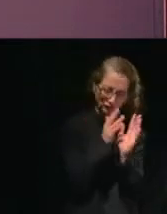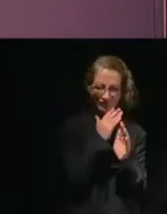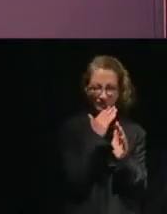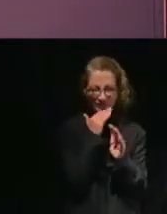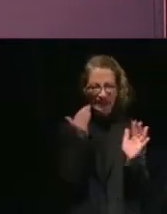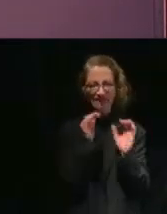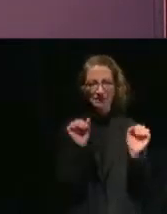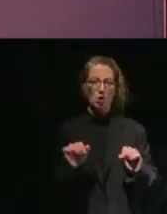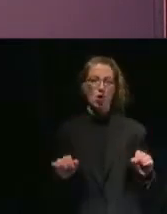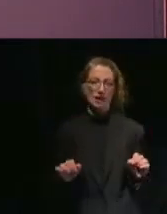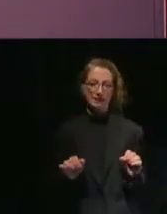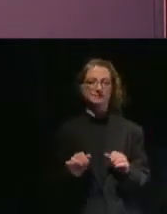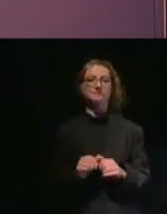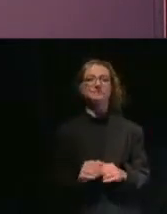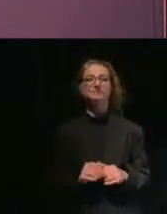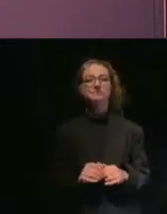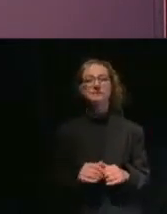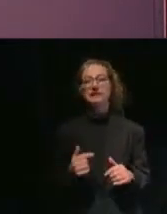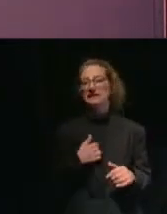much as possible.